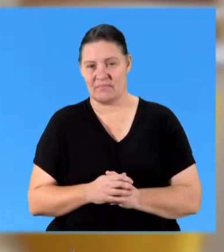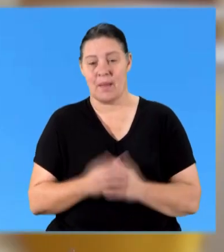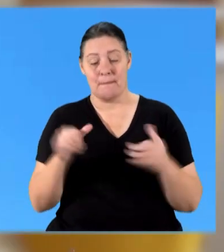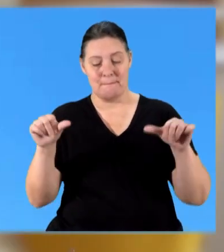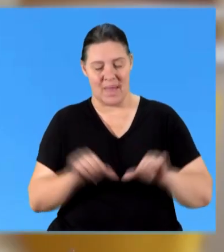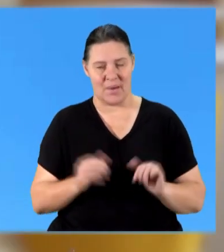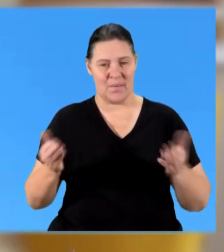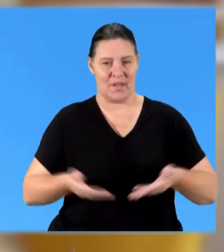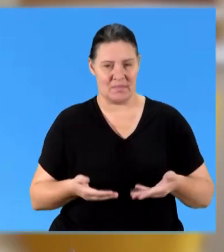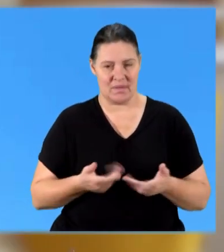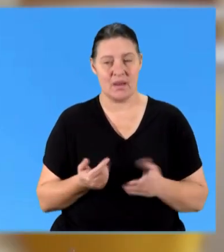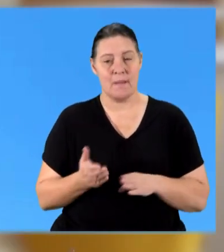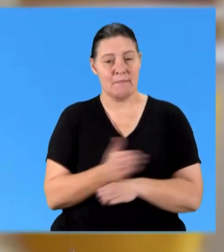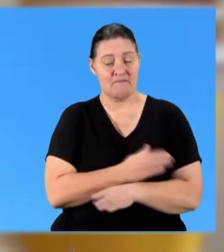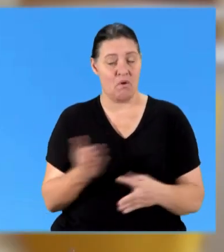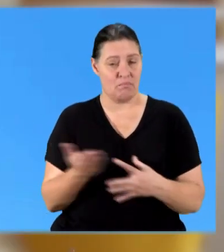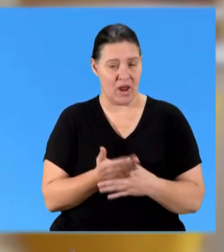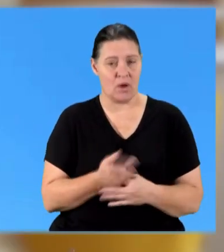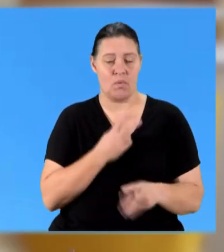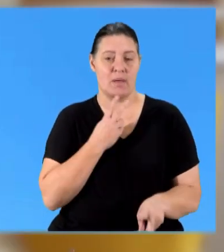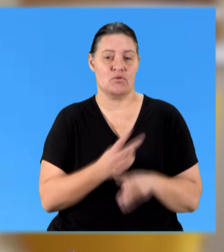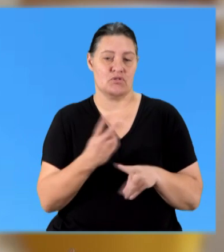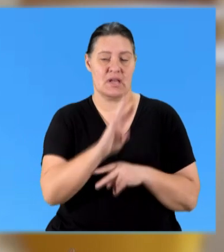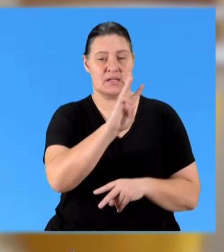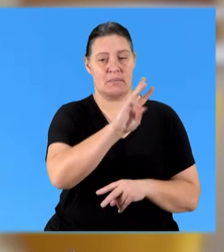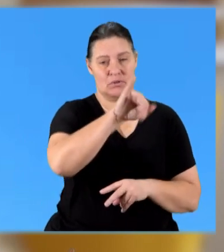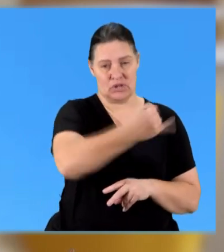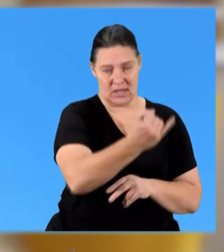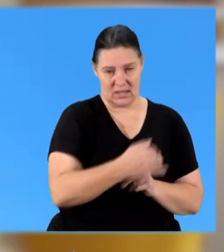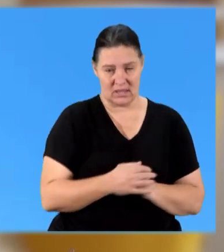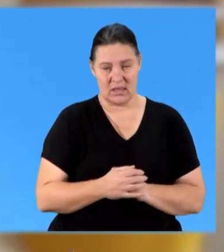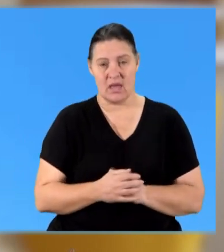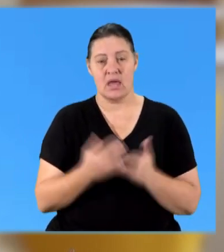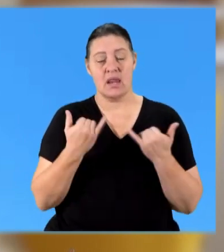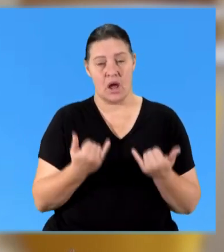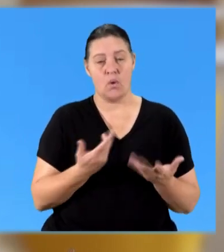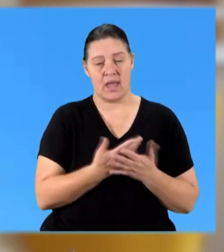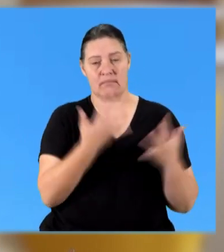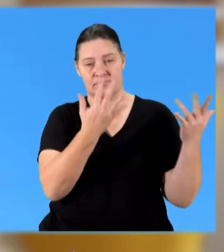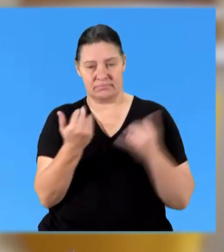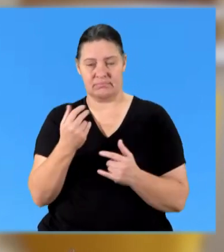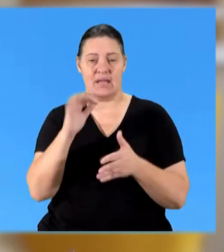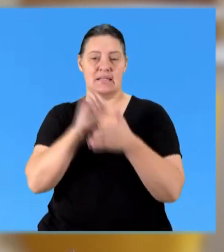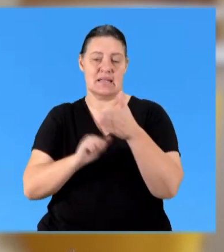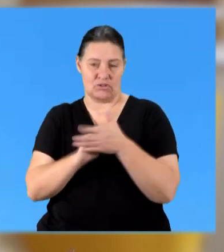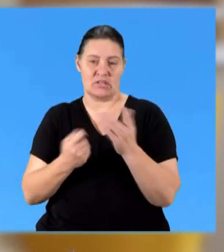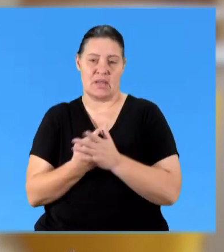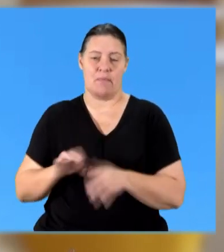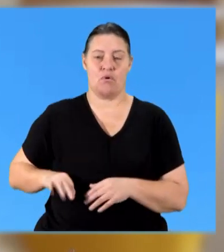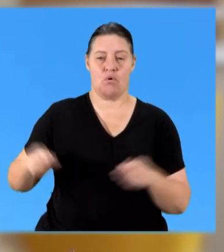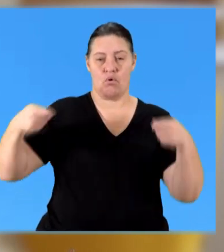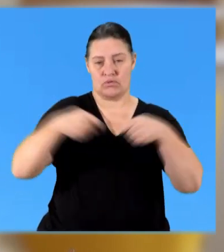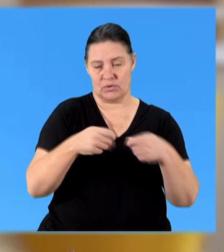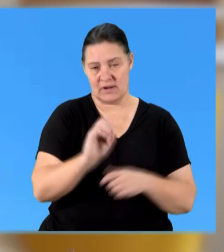Welcome back, dear learners. Before the ad break, we prepared the wages channel and we were able to calculate deductions as well as